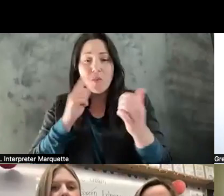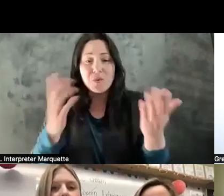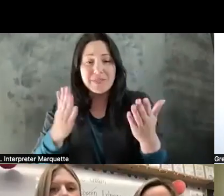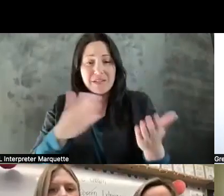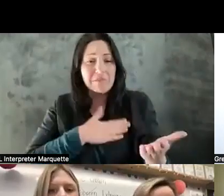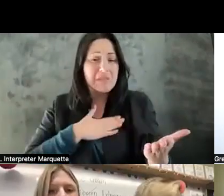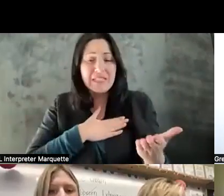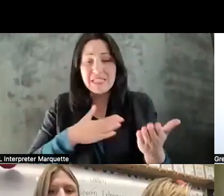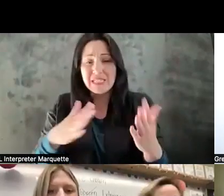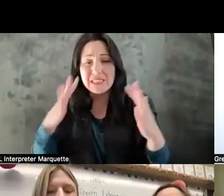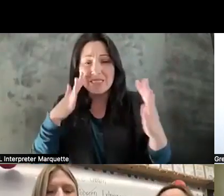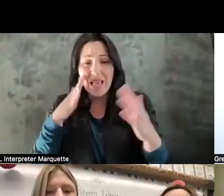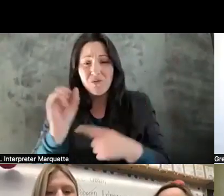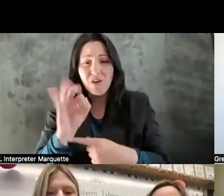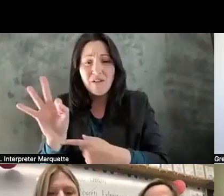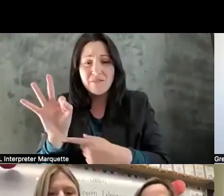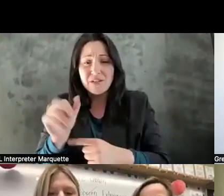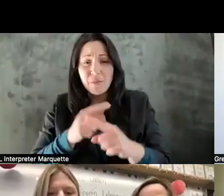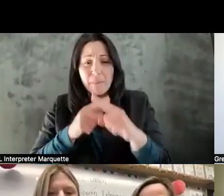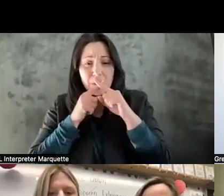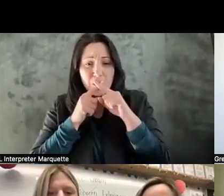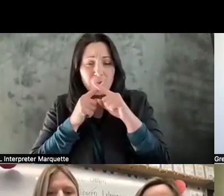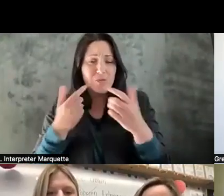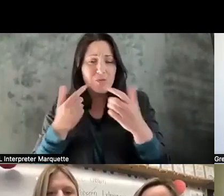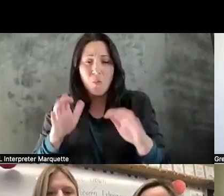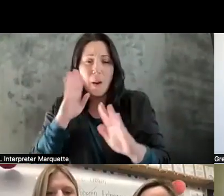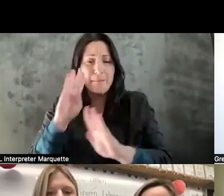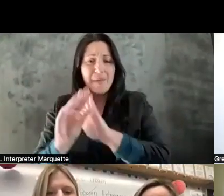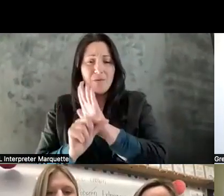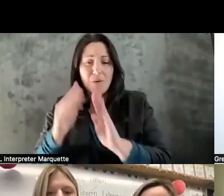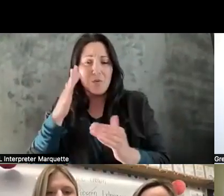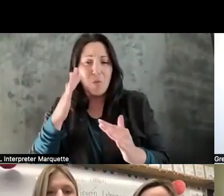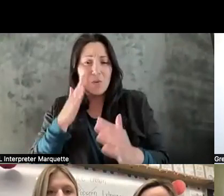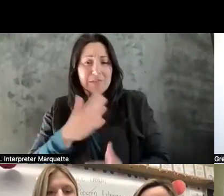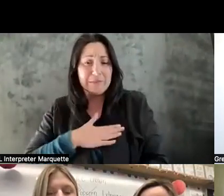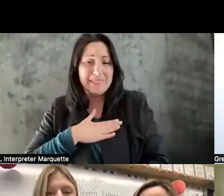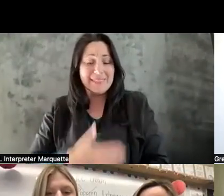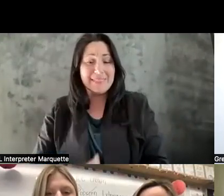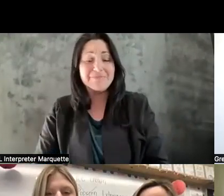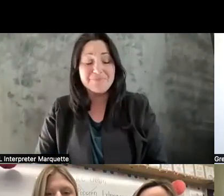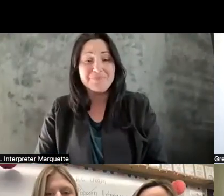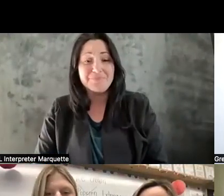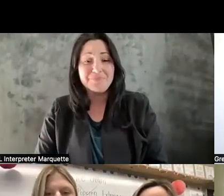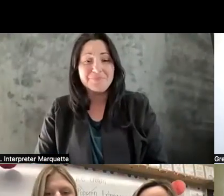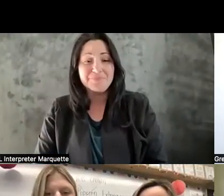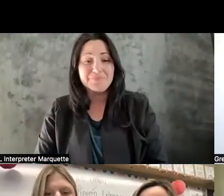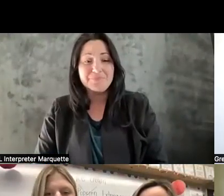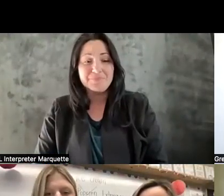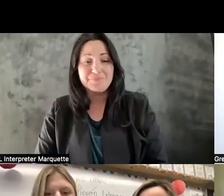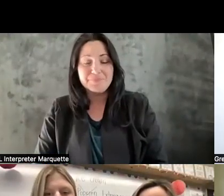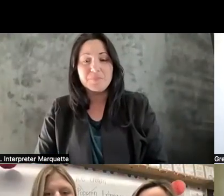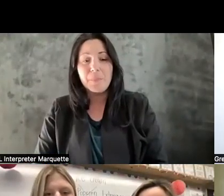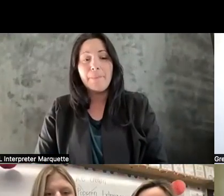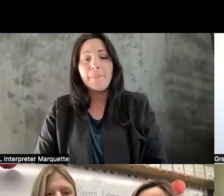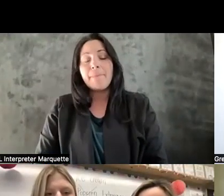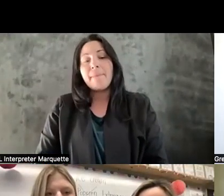your Zoom on mute so we don't hear your background information, background noise? And